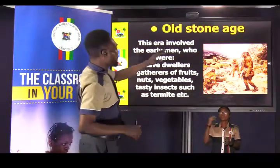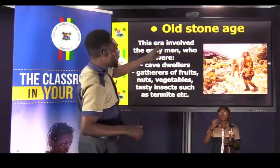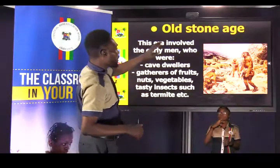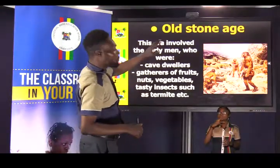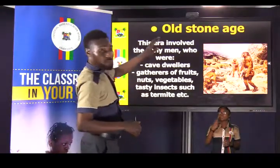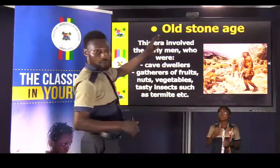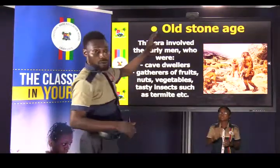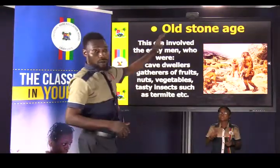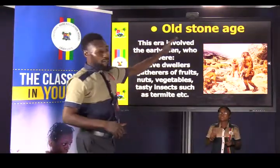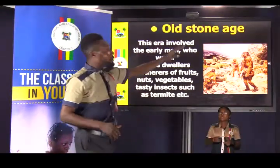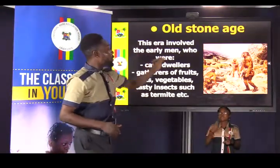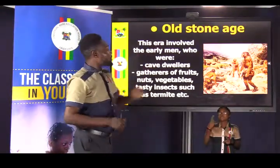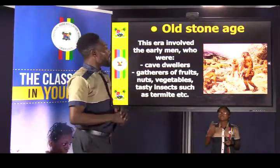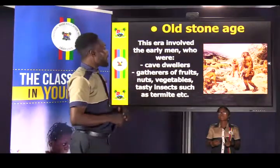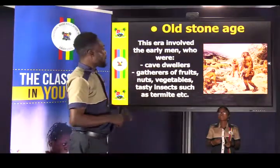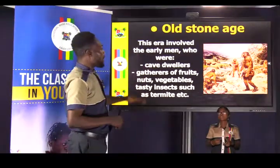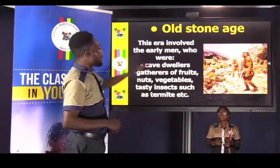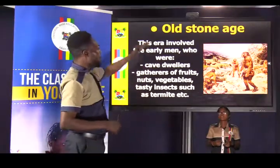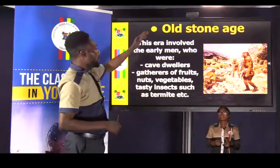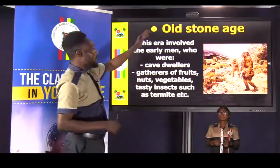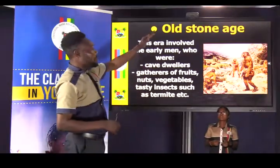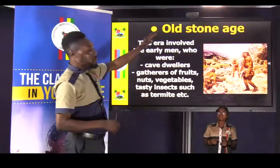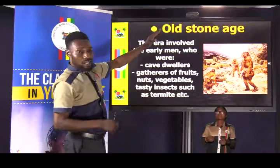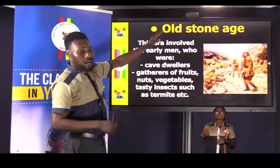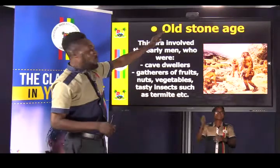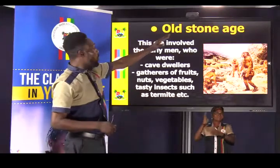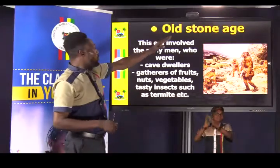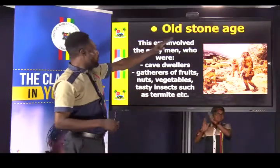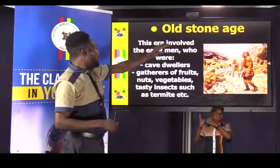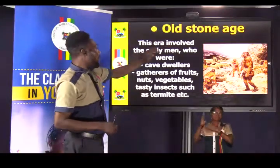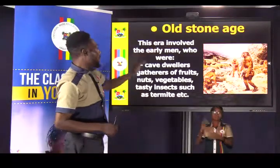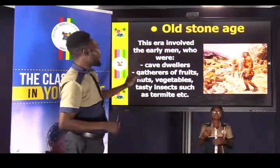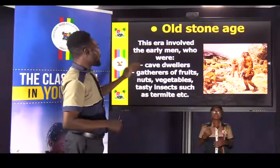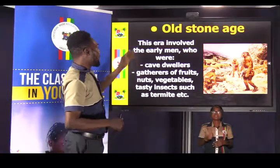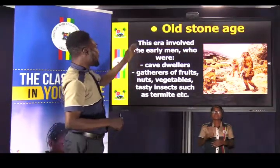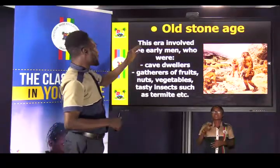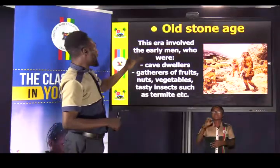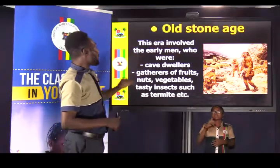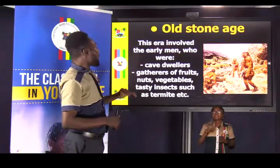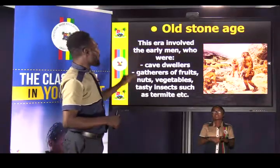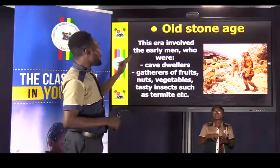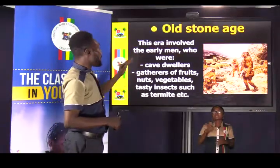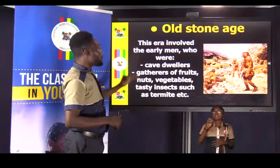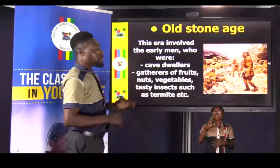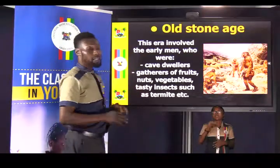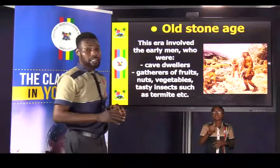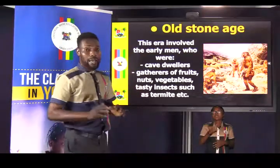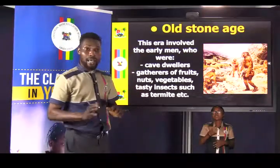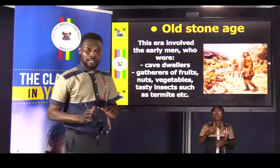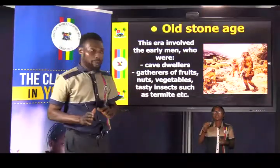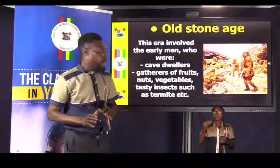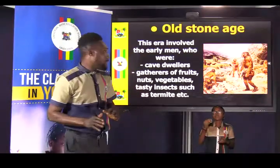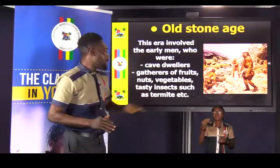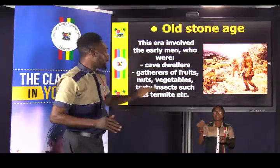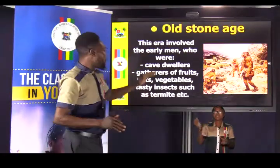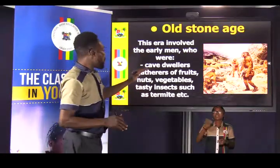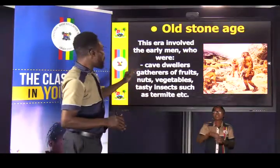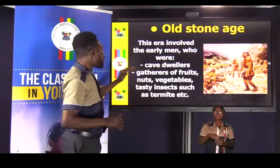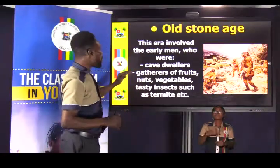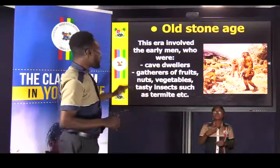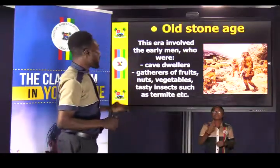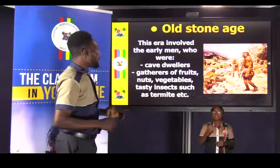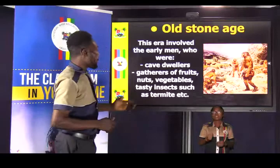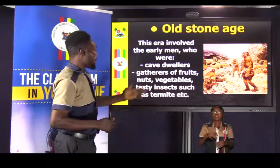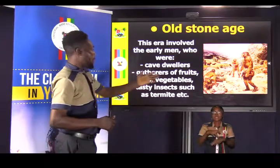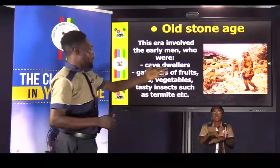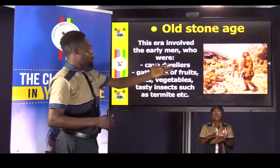was the first era that we tag Old Stone Age. This era involved the early men